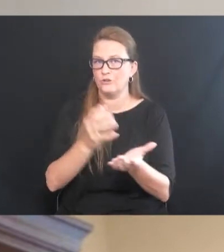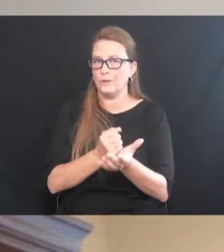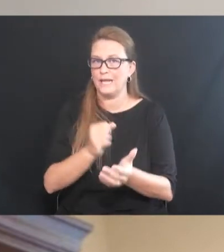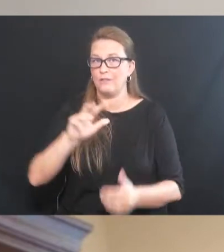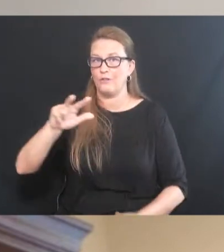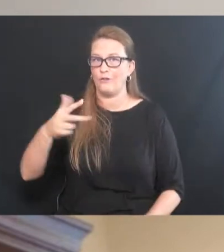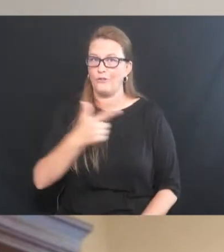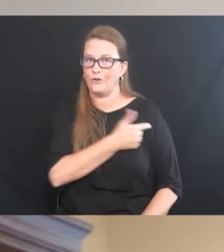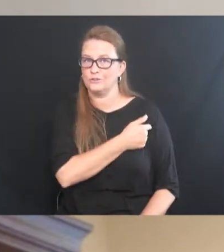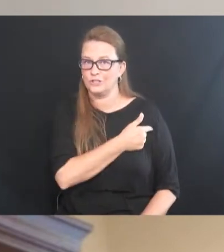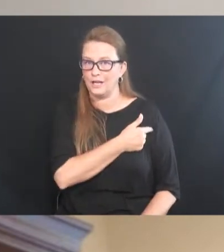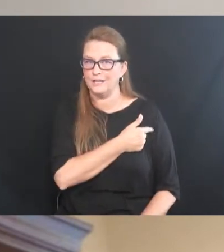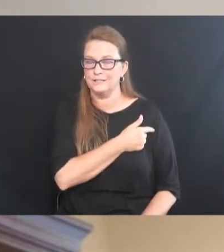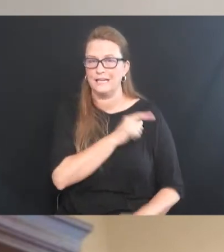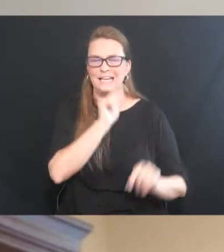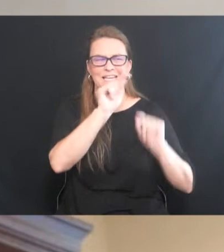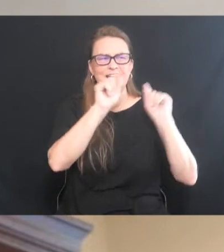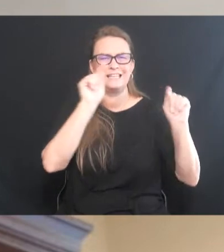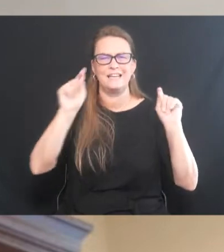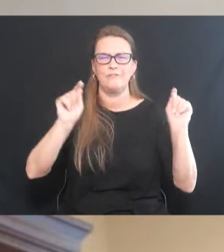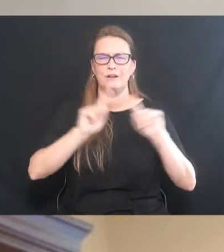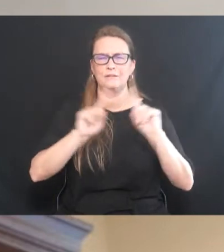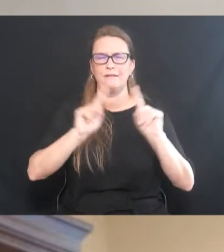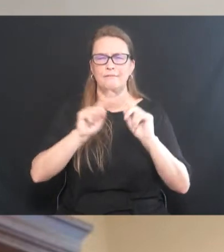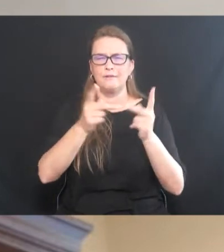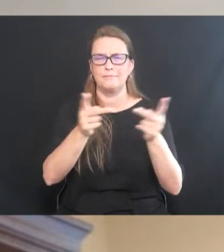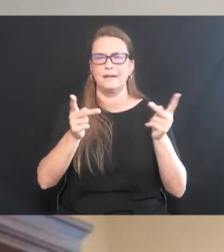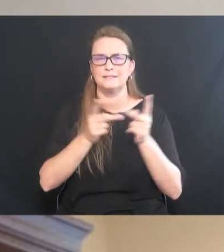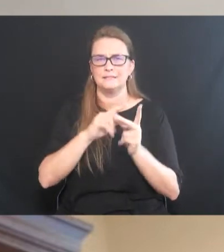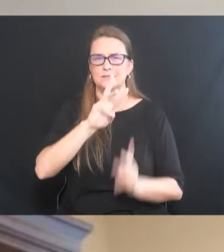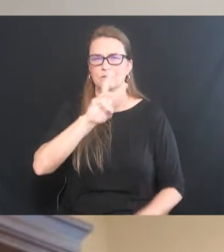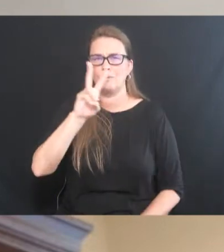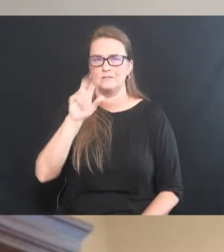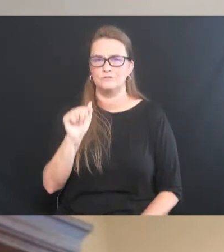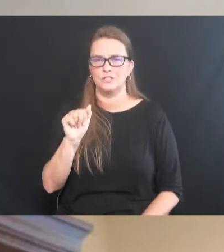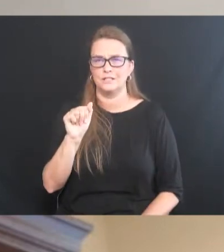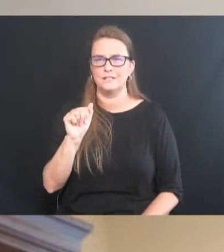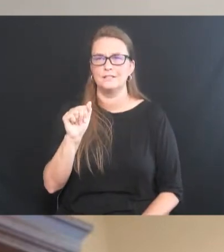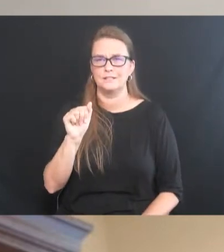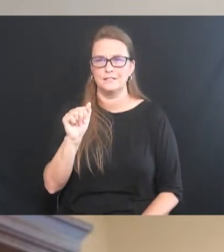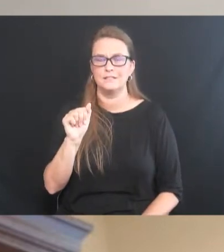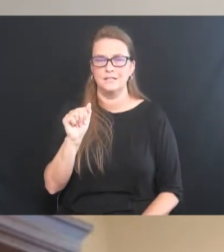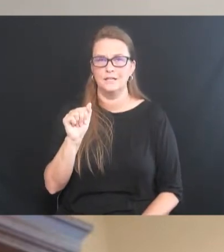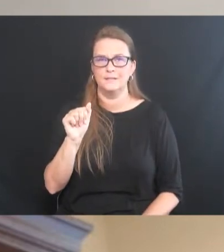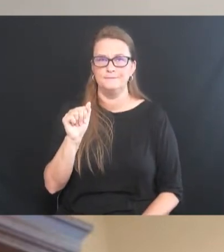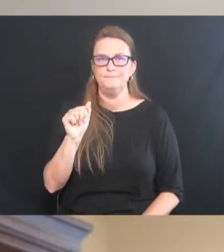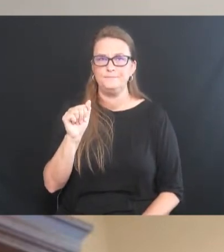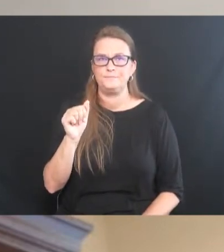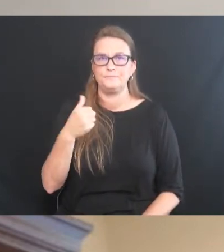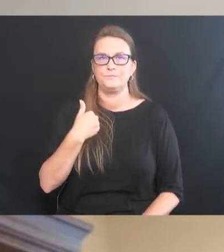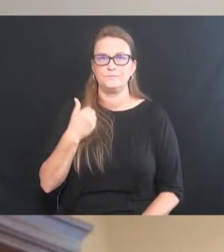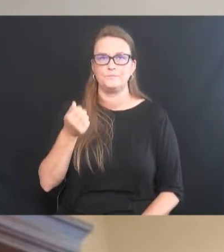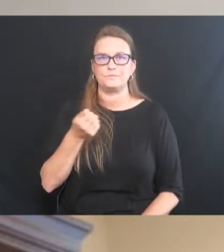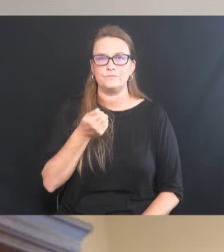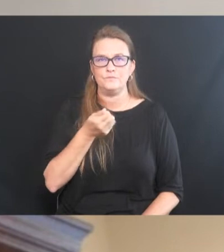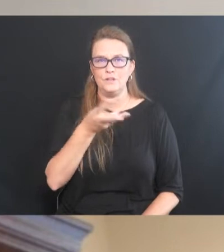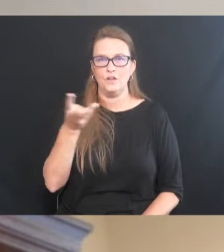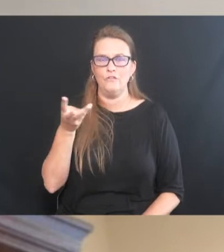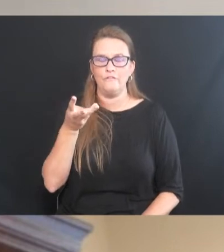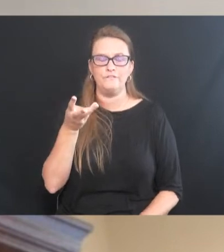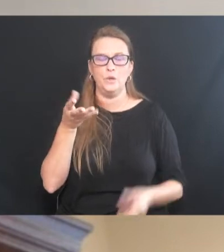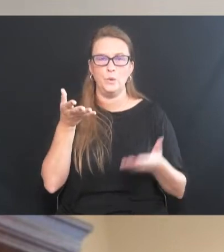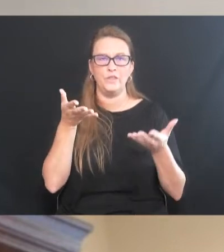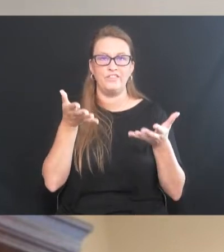of locations across the state of West Virginia. And I'll leave you with a couple of